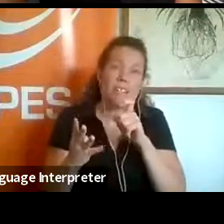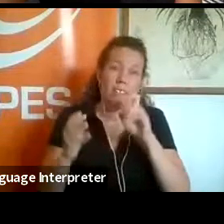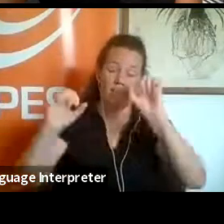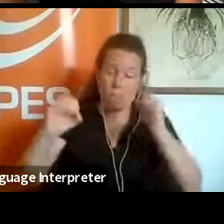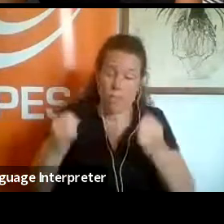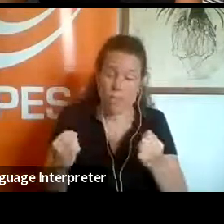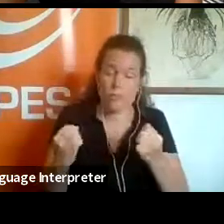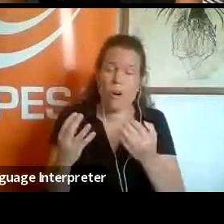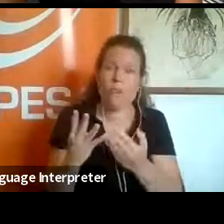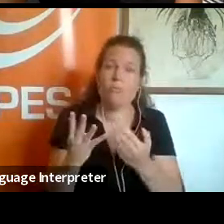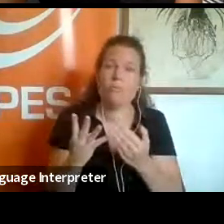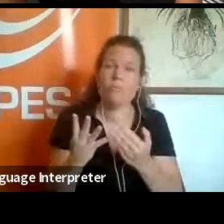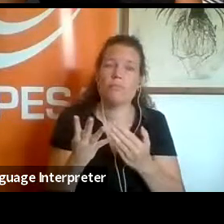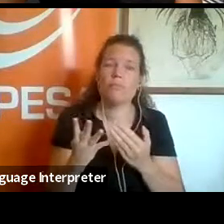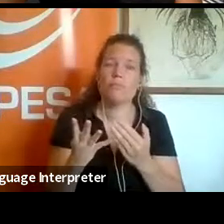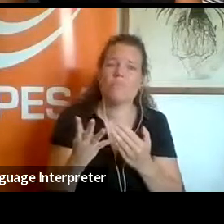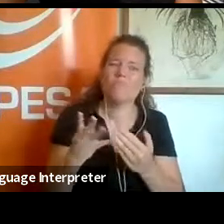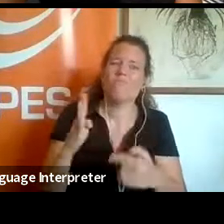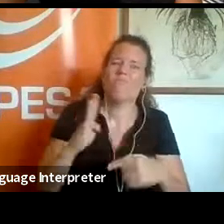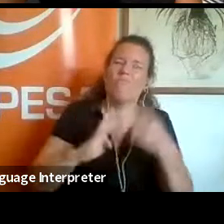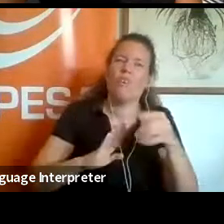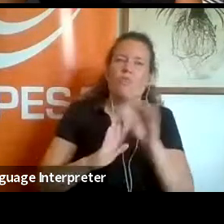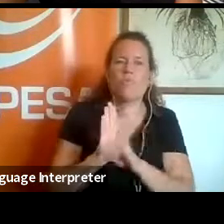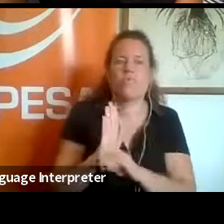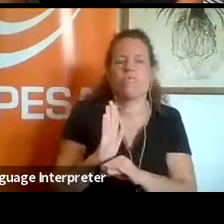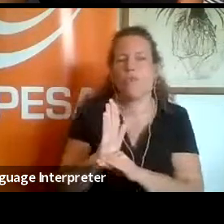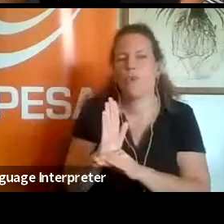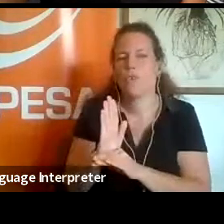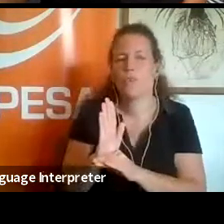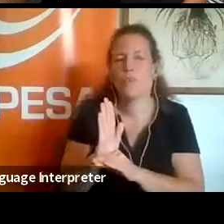difficult, most of the principles in the